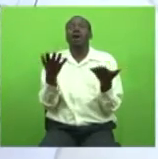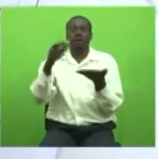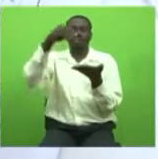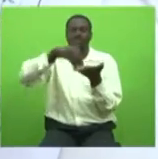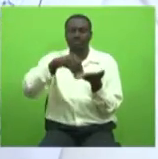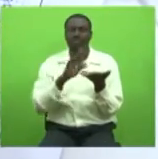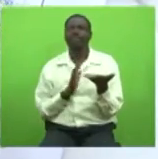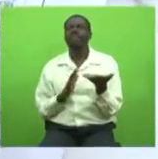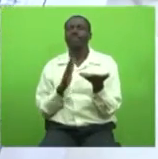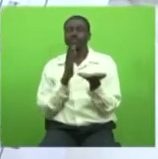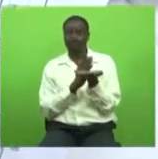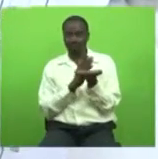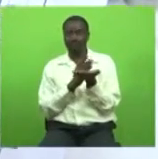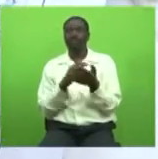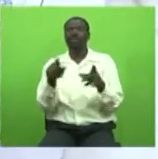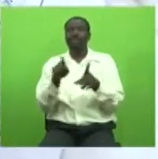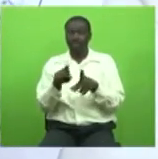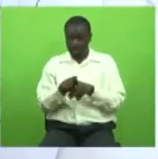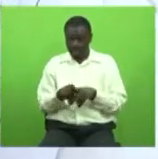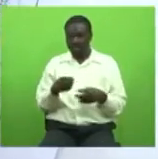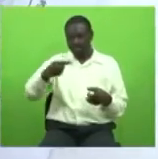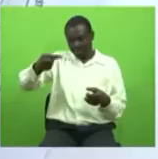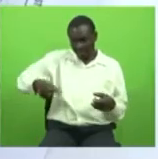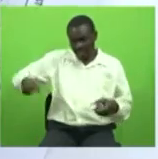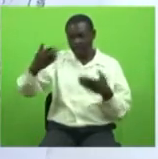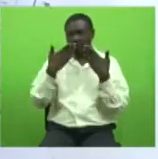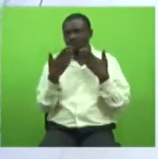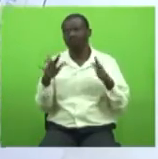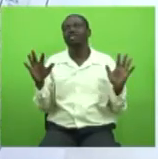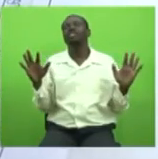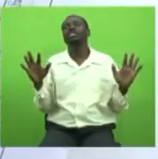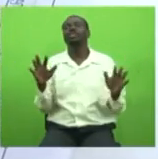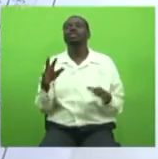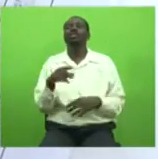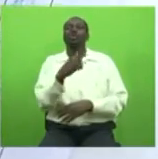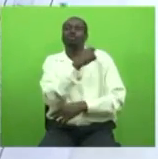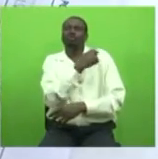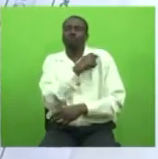the signature of the examining officer, and the designation.